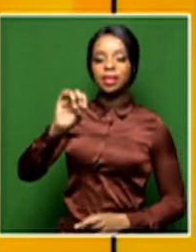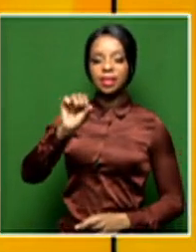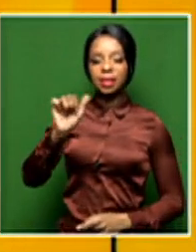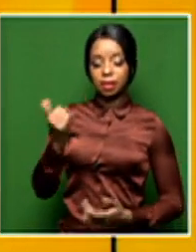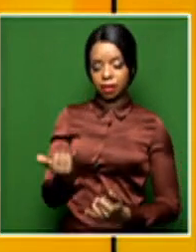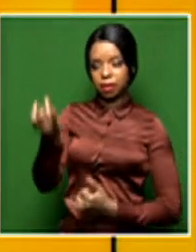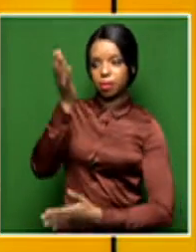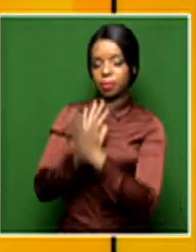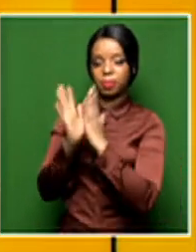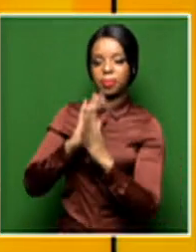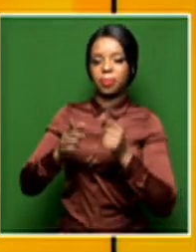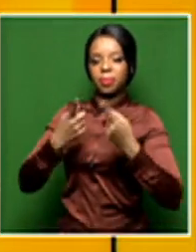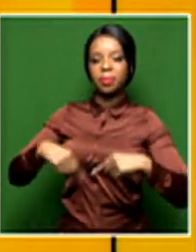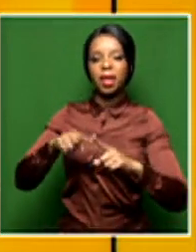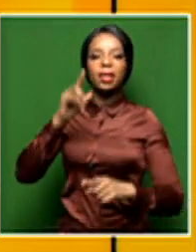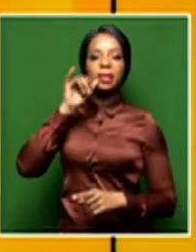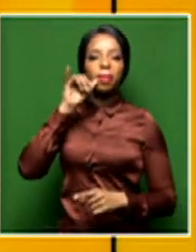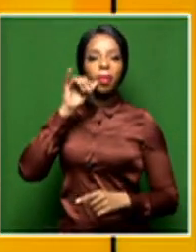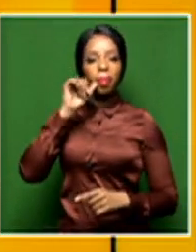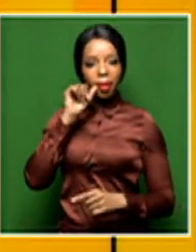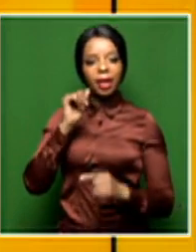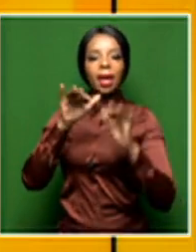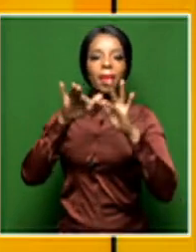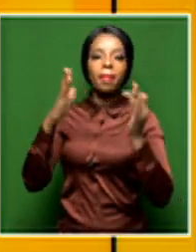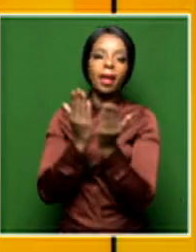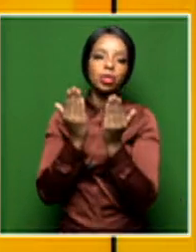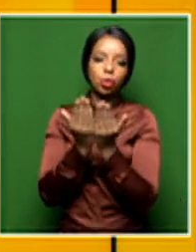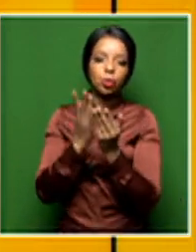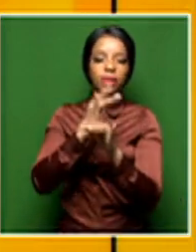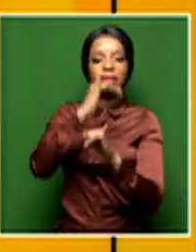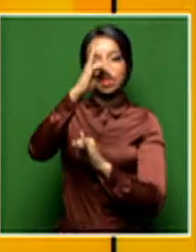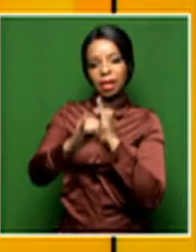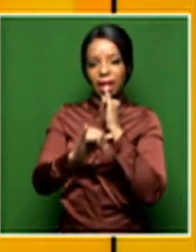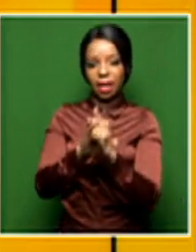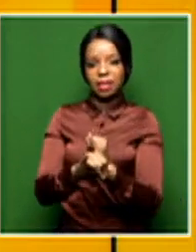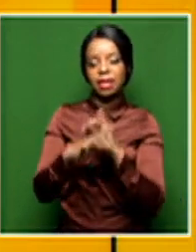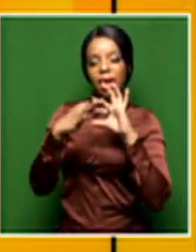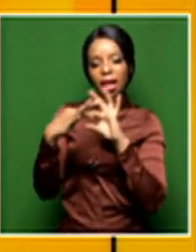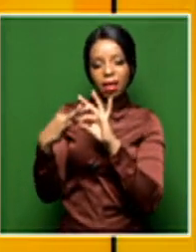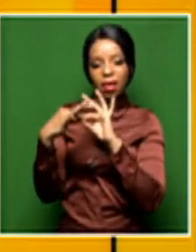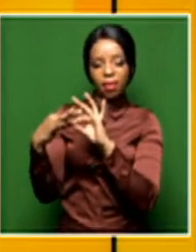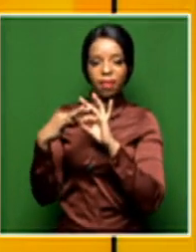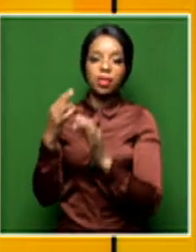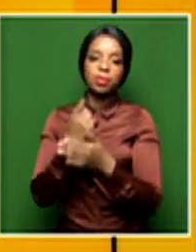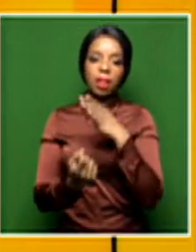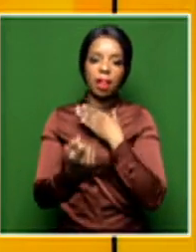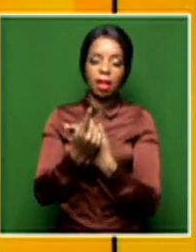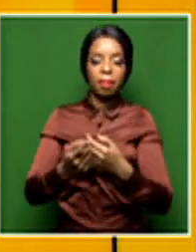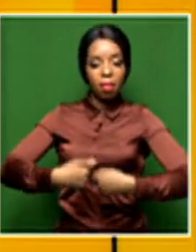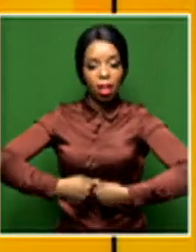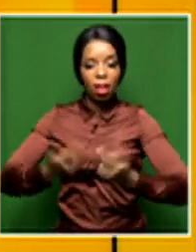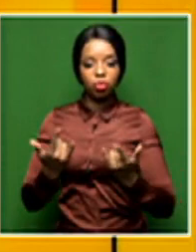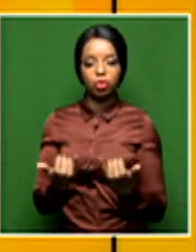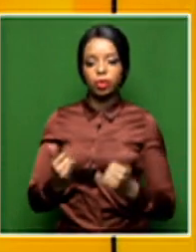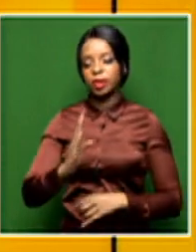Mbeki African School of Public and International Affairs, happening at 3 o'clock this afternoon. It's an online event, and this is aimed at nurturing